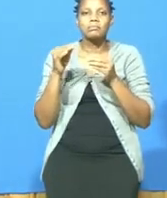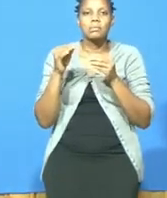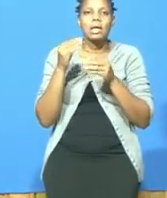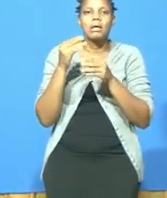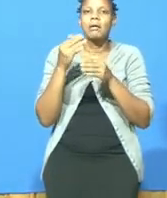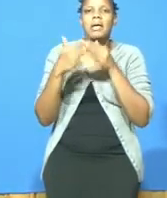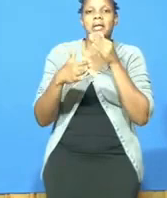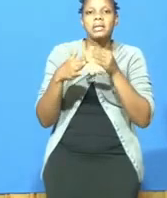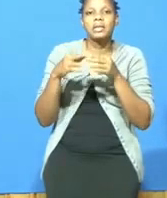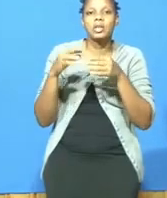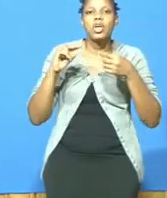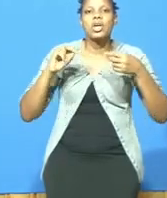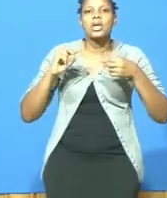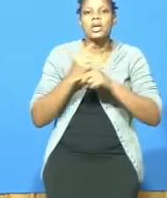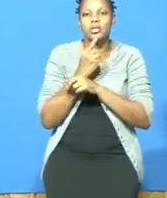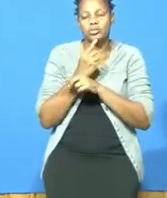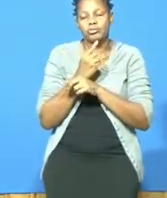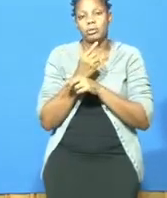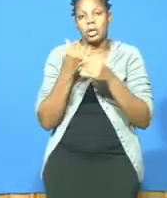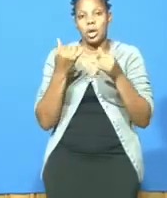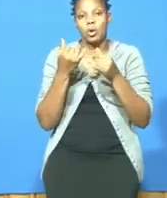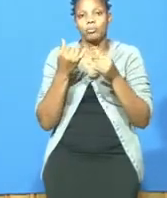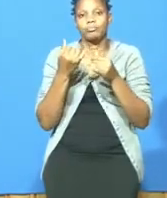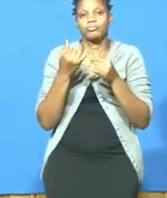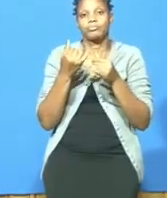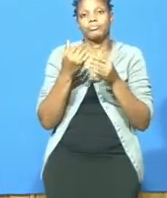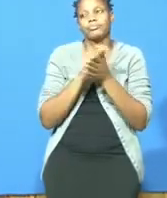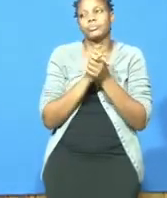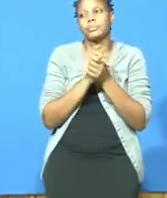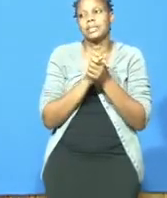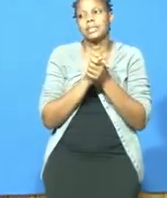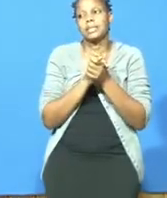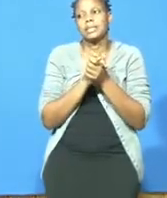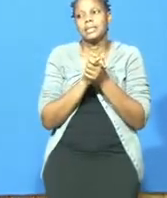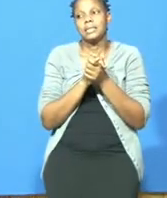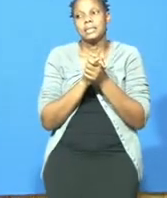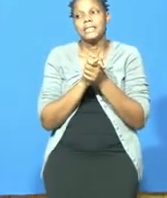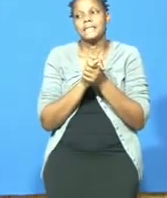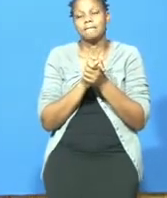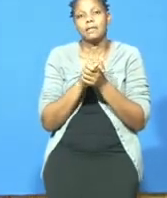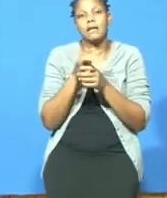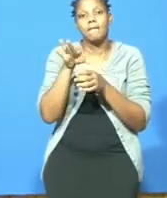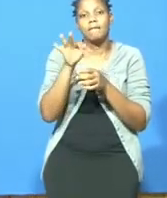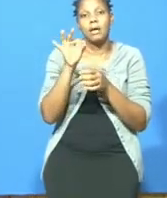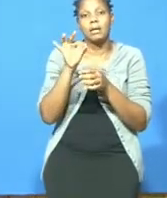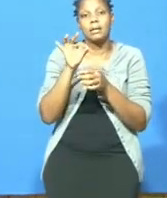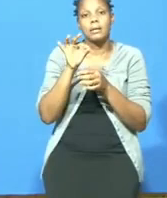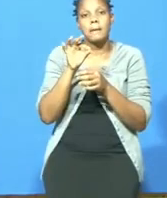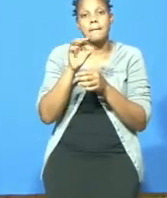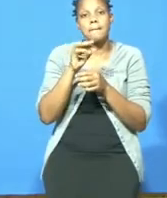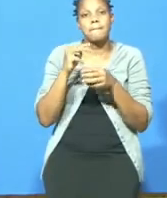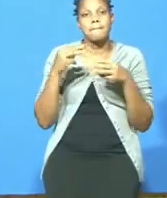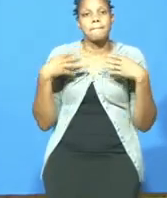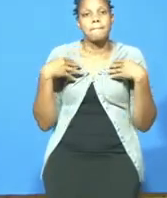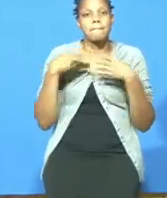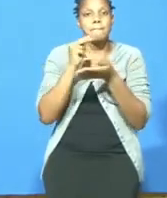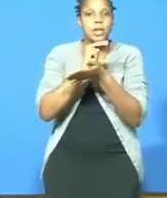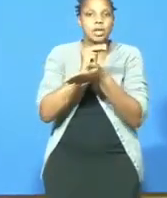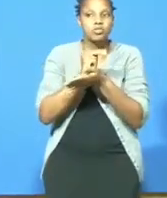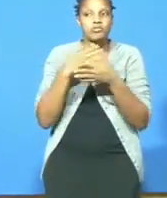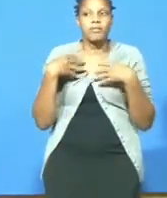Now, the Jamaican statistics. And this was taken from the Ministry of Health website, Ministry of Health